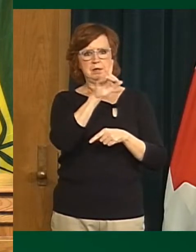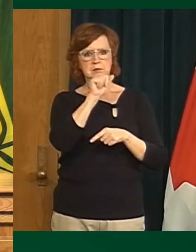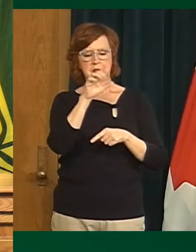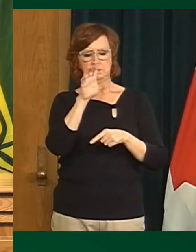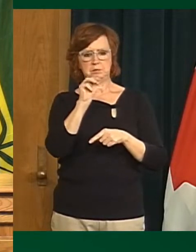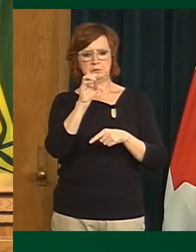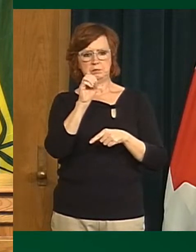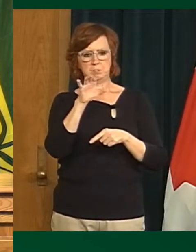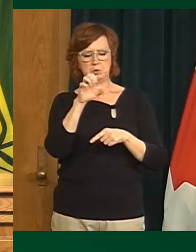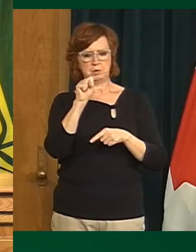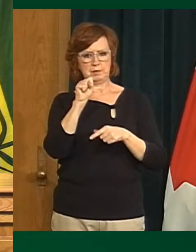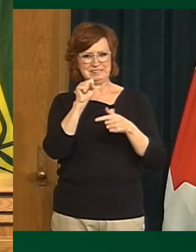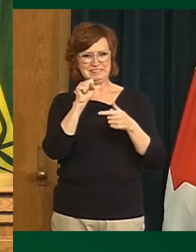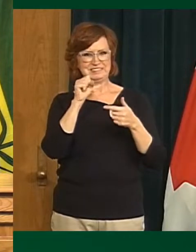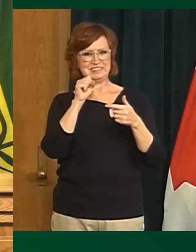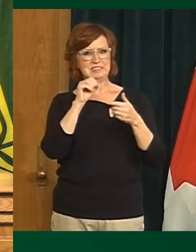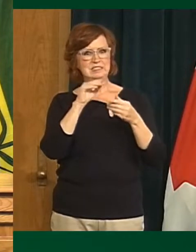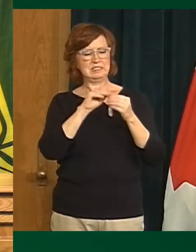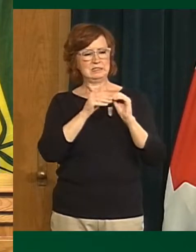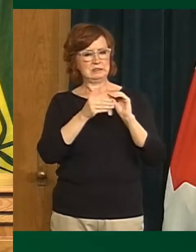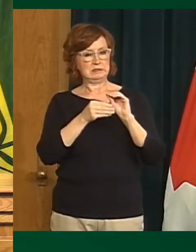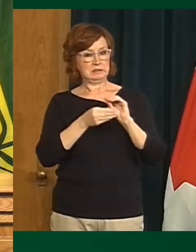before or after her death?